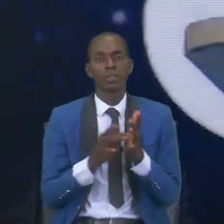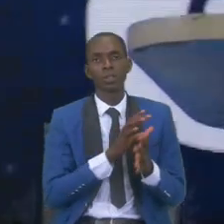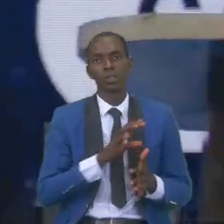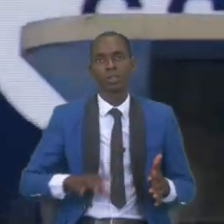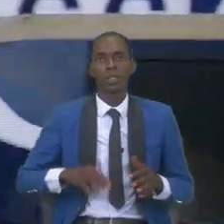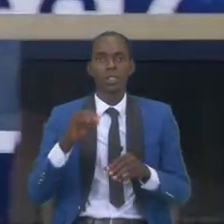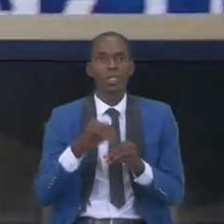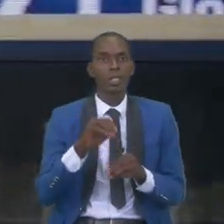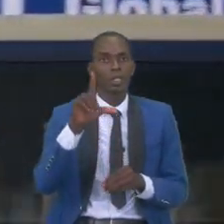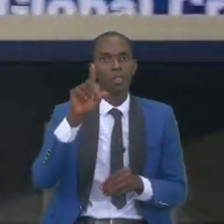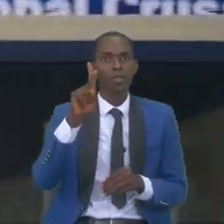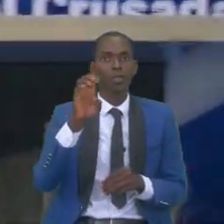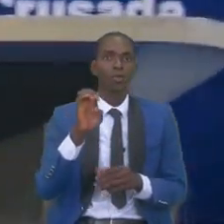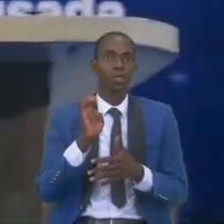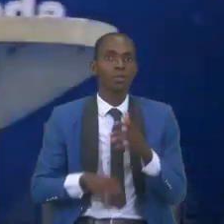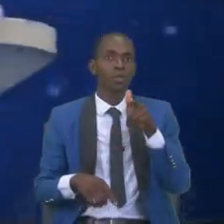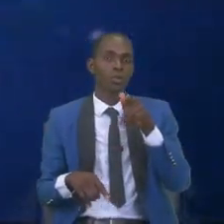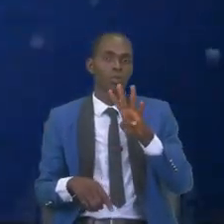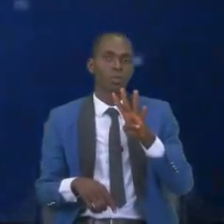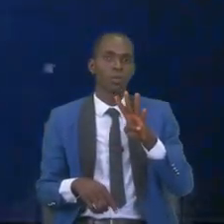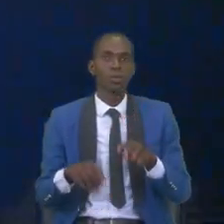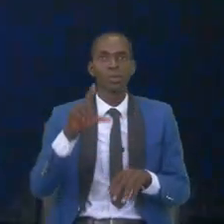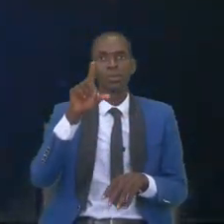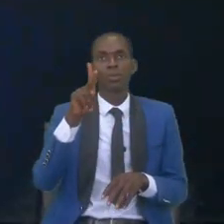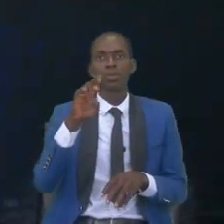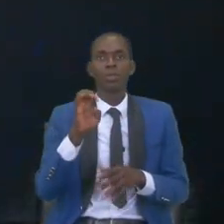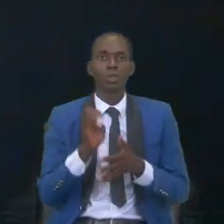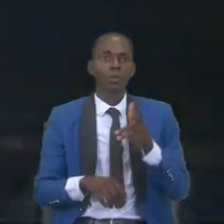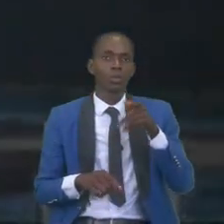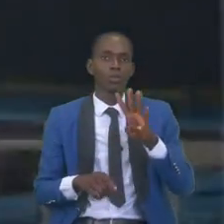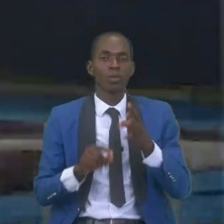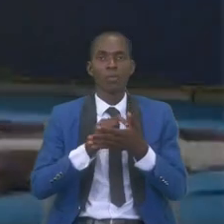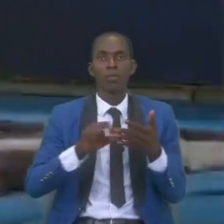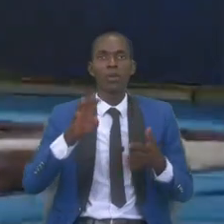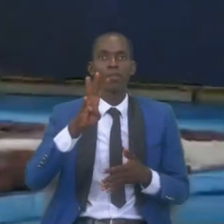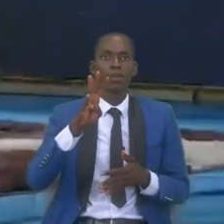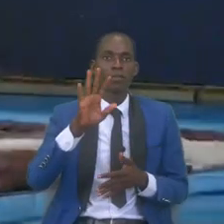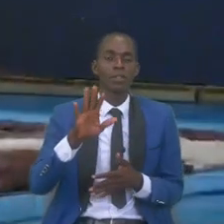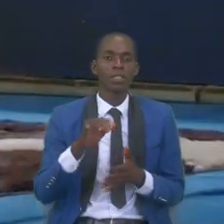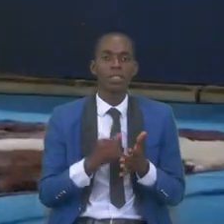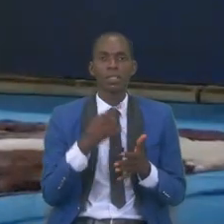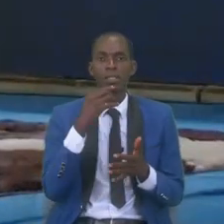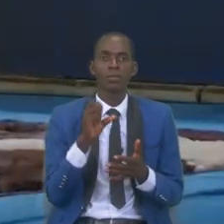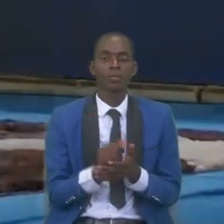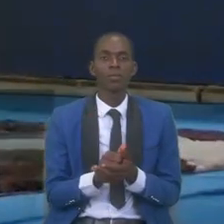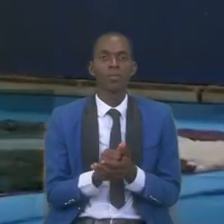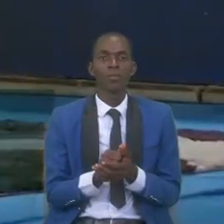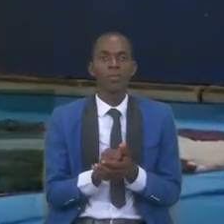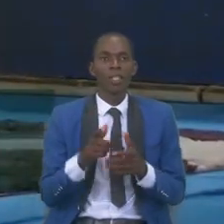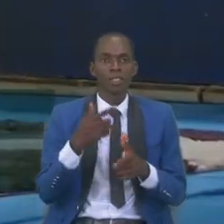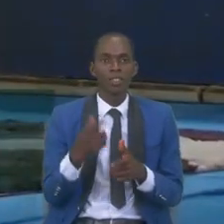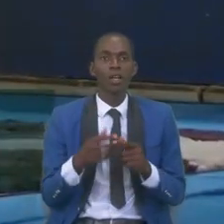in Luke chapter 24, reading from verse 45, it said, then opened he